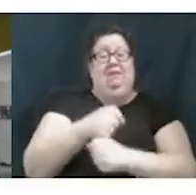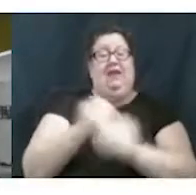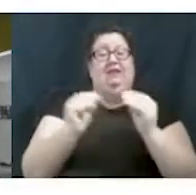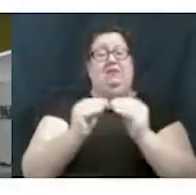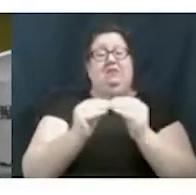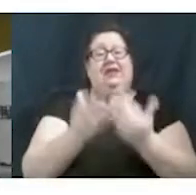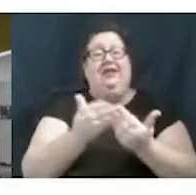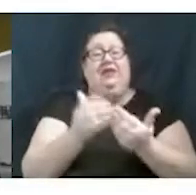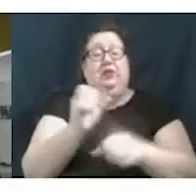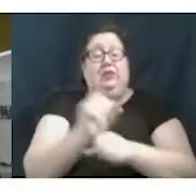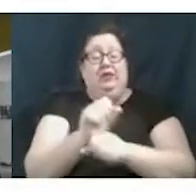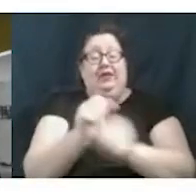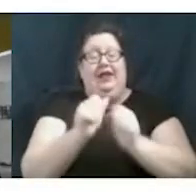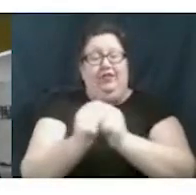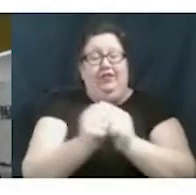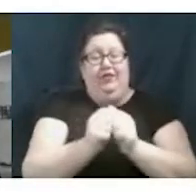work together.